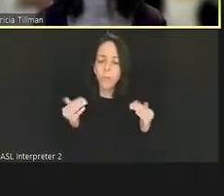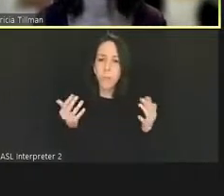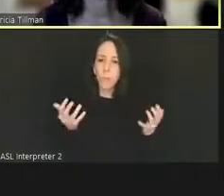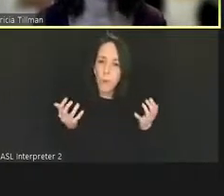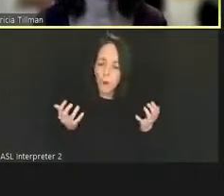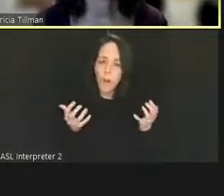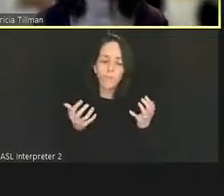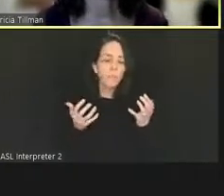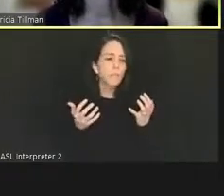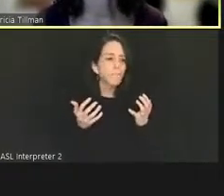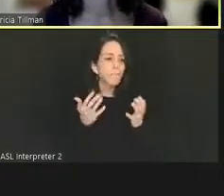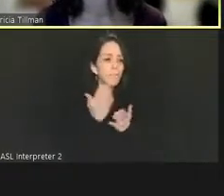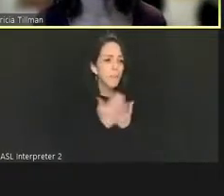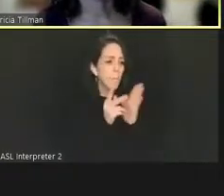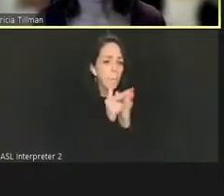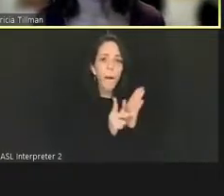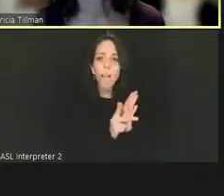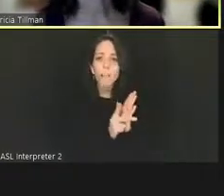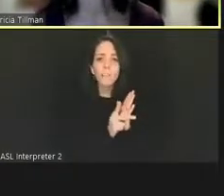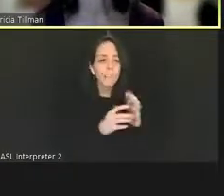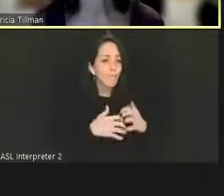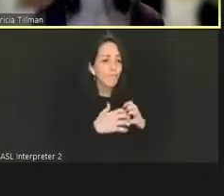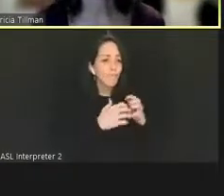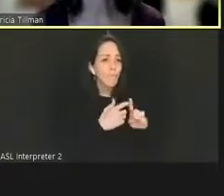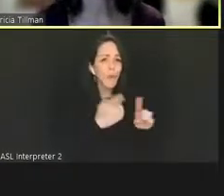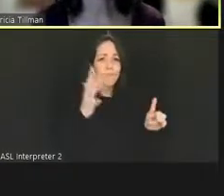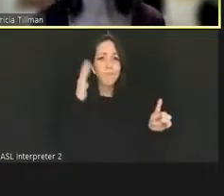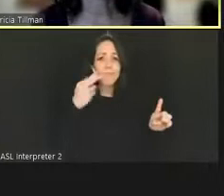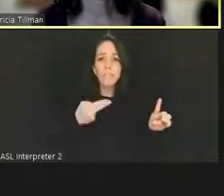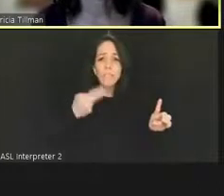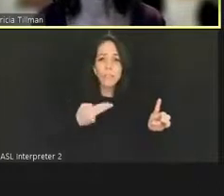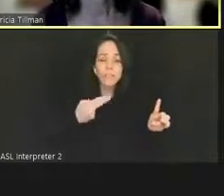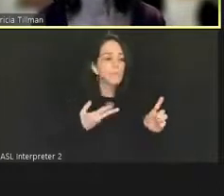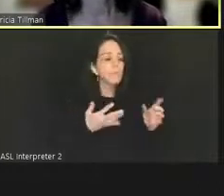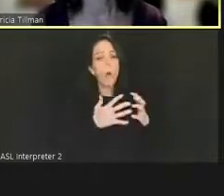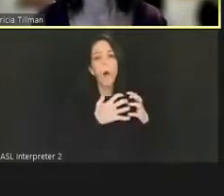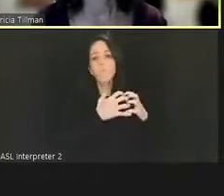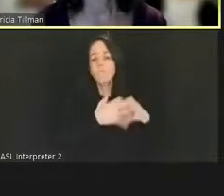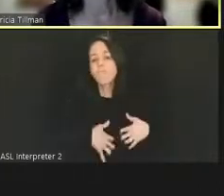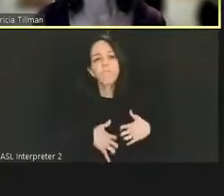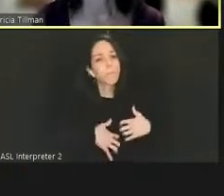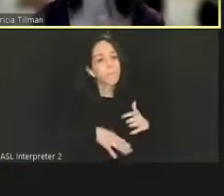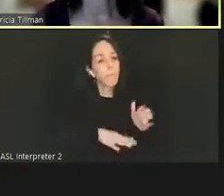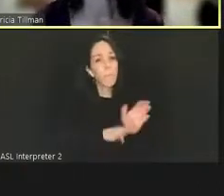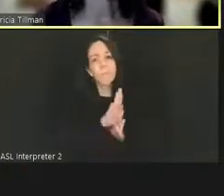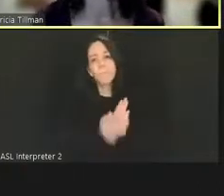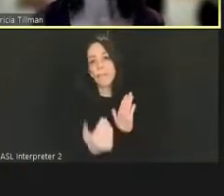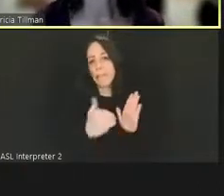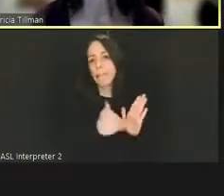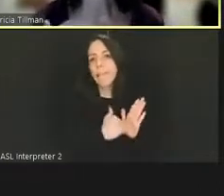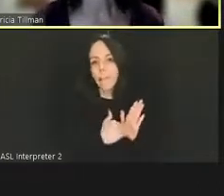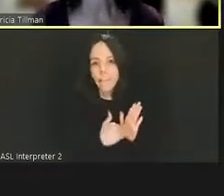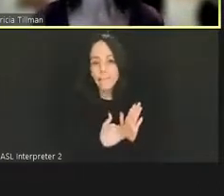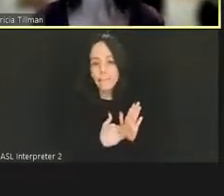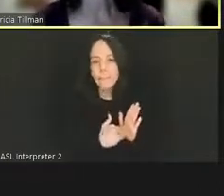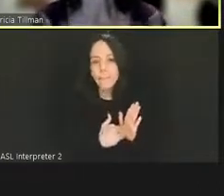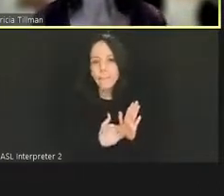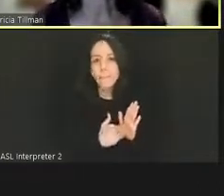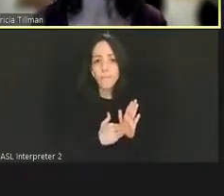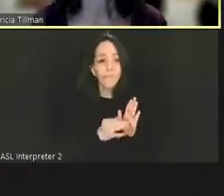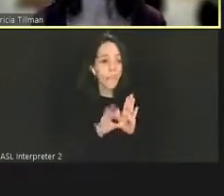dismantle policies, programs, and practices that create inequity,